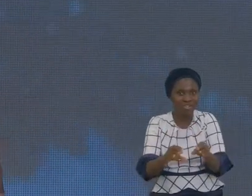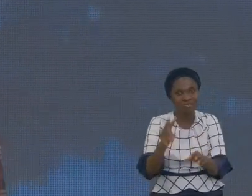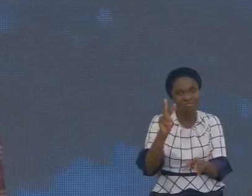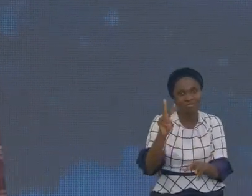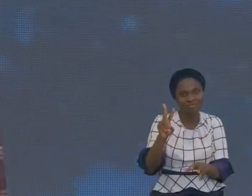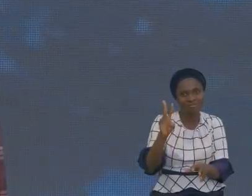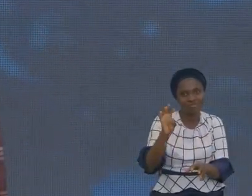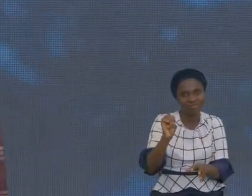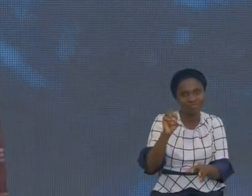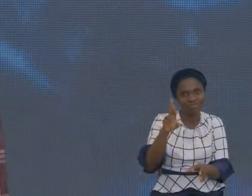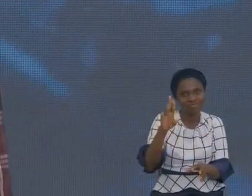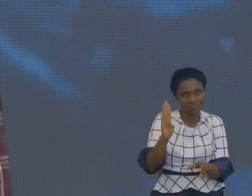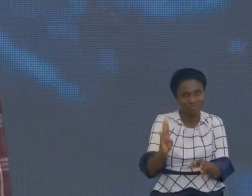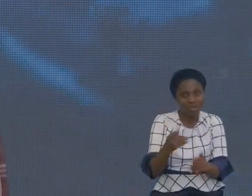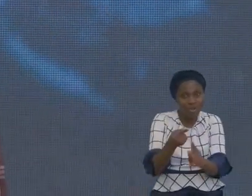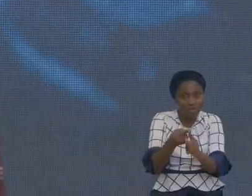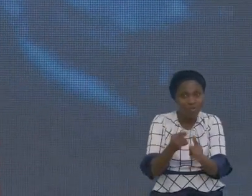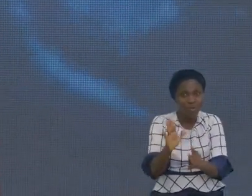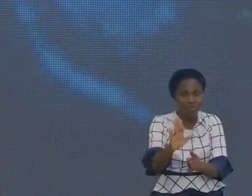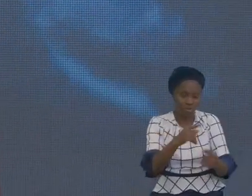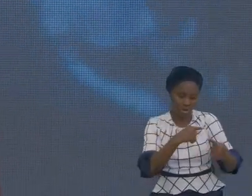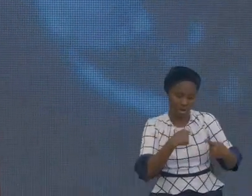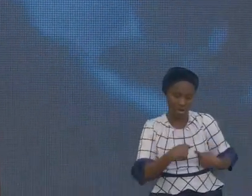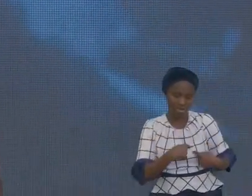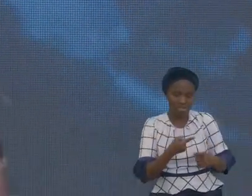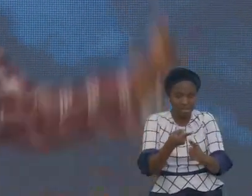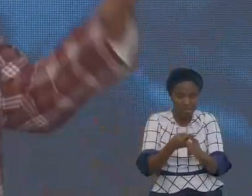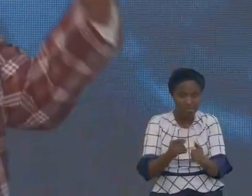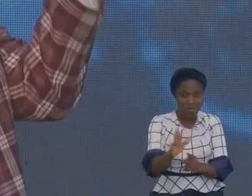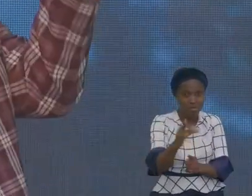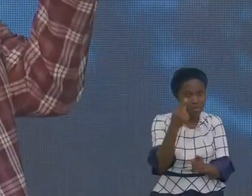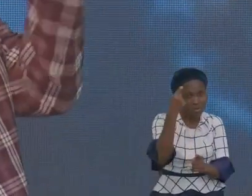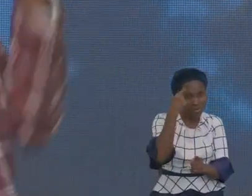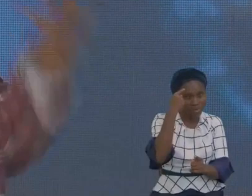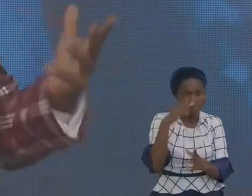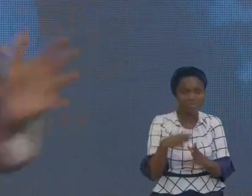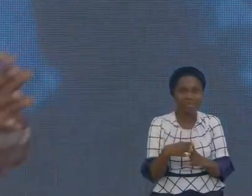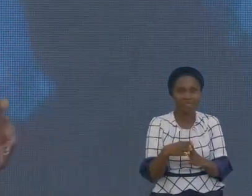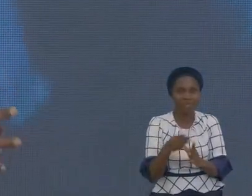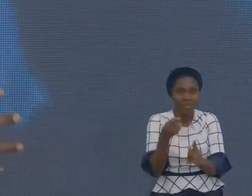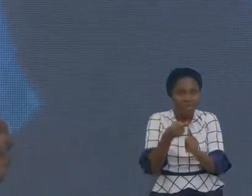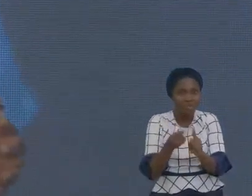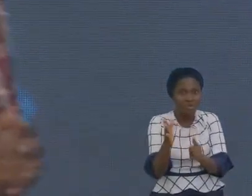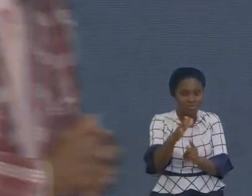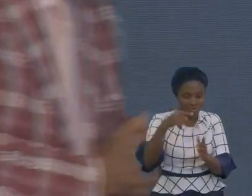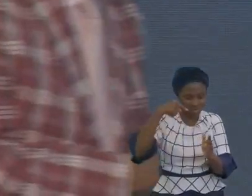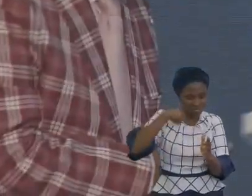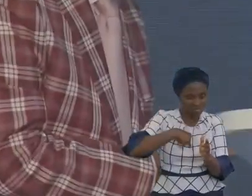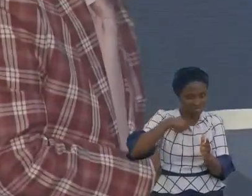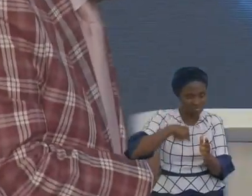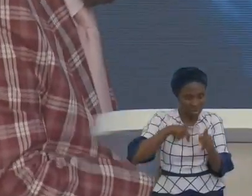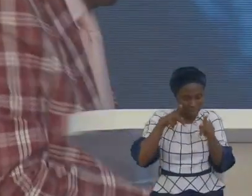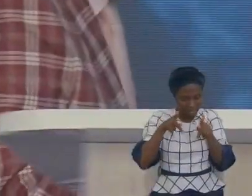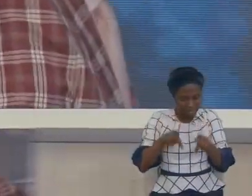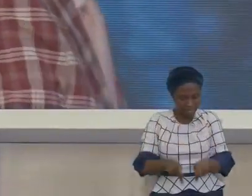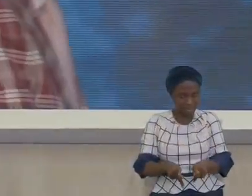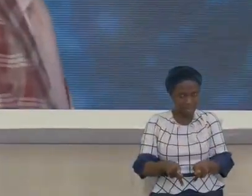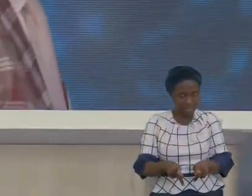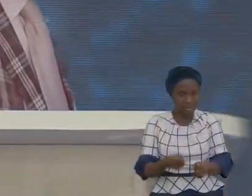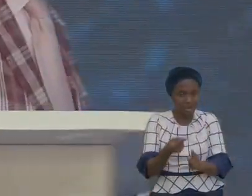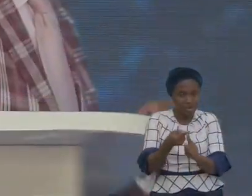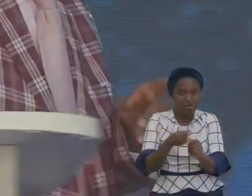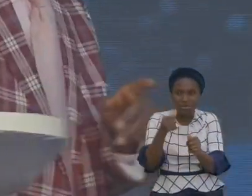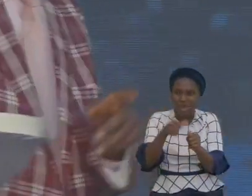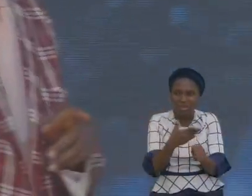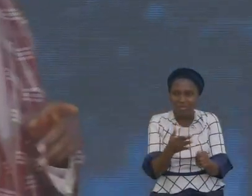more inner personality, from everything you have on the inside of you,